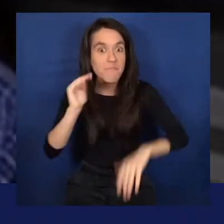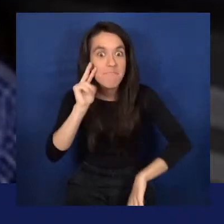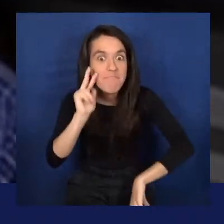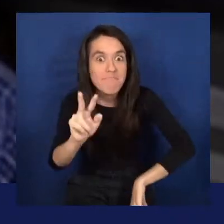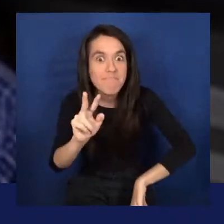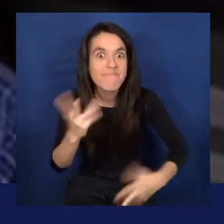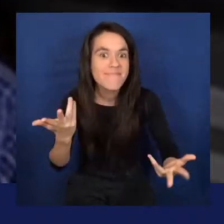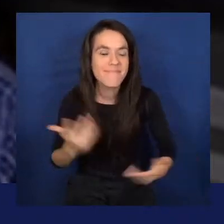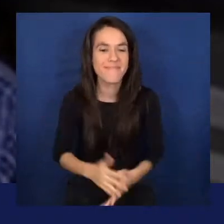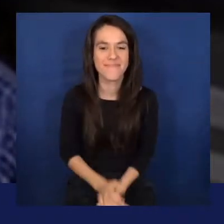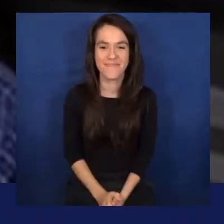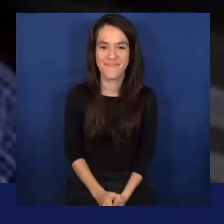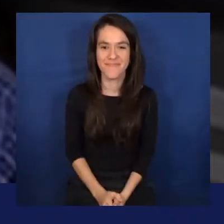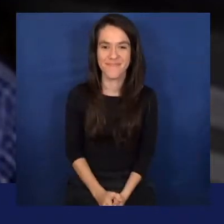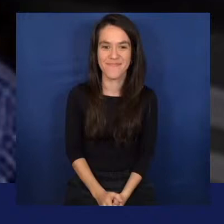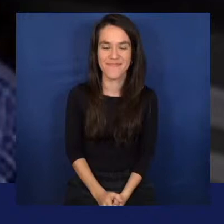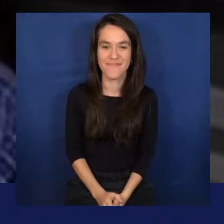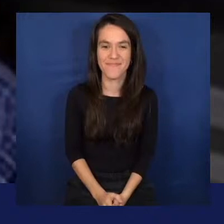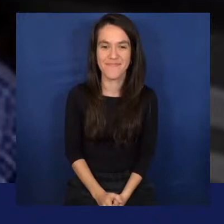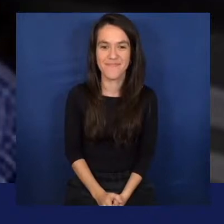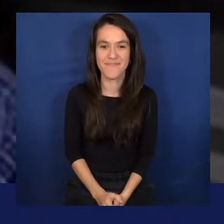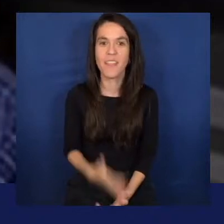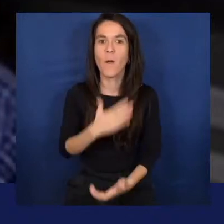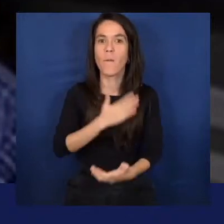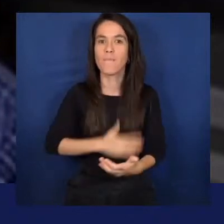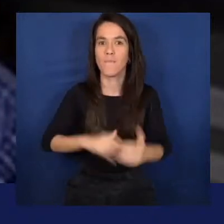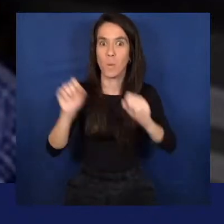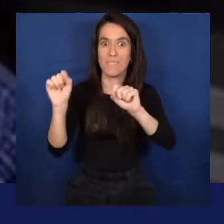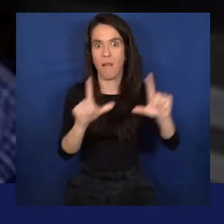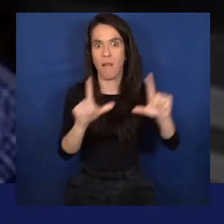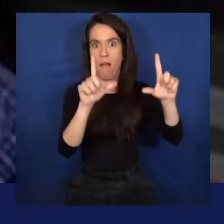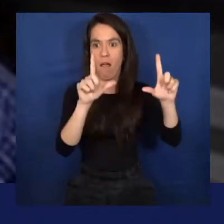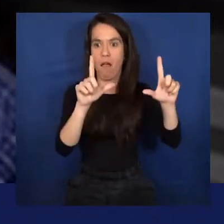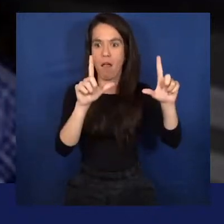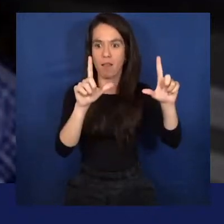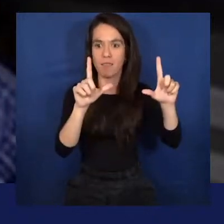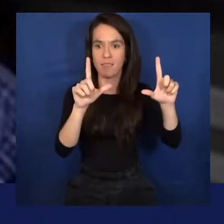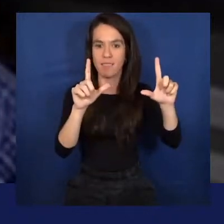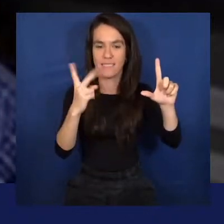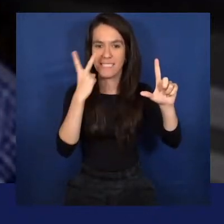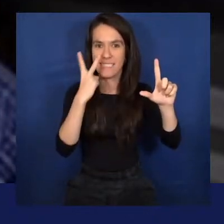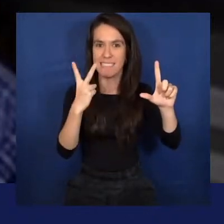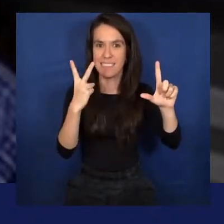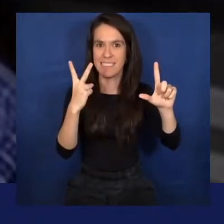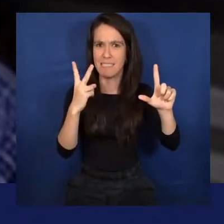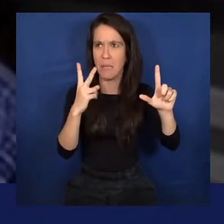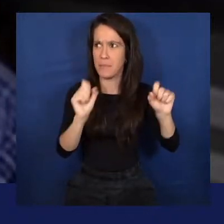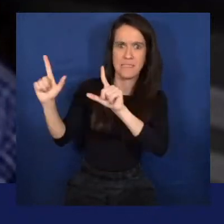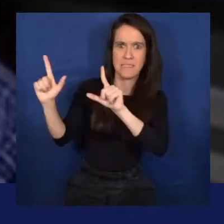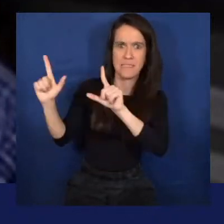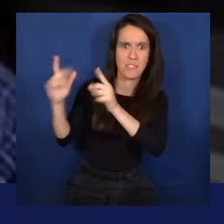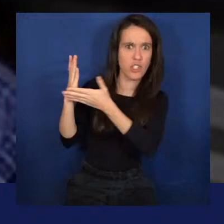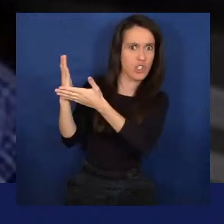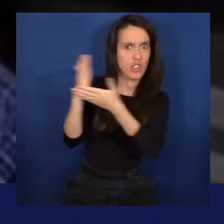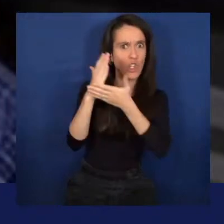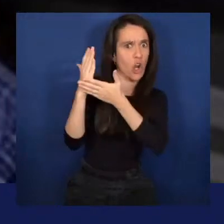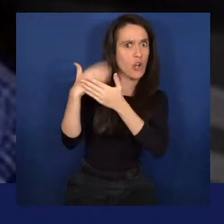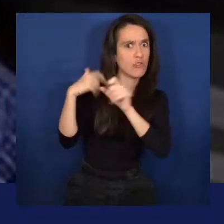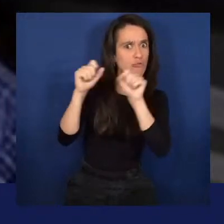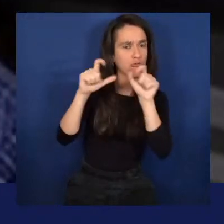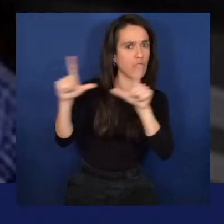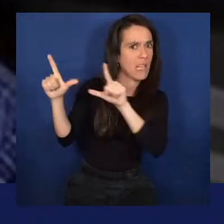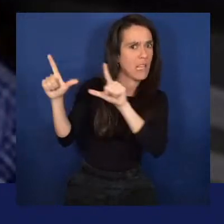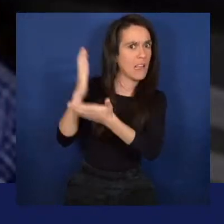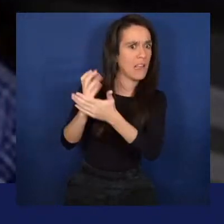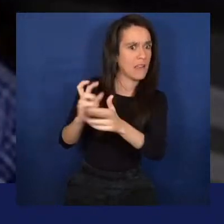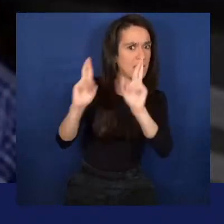All right, well, should we put this, let's get the slide up. I'll get the screen sharing piece working and make sure I share the right screen because